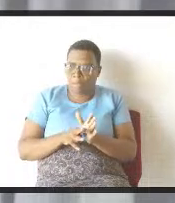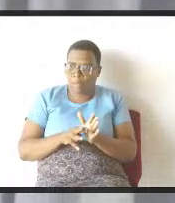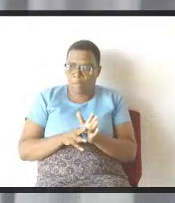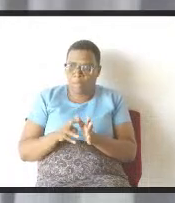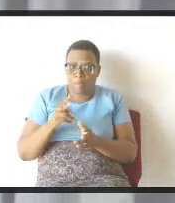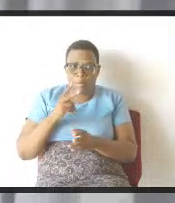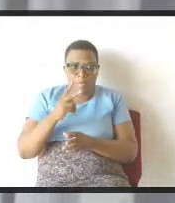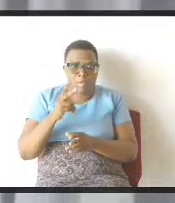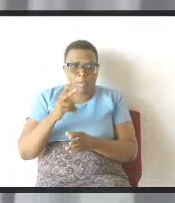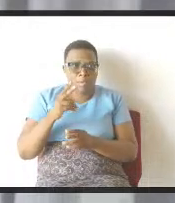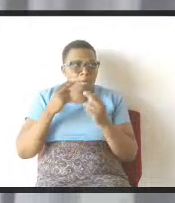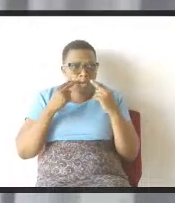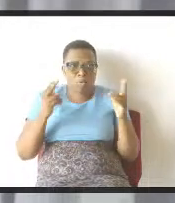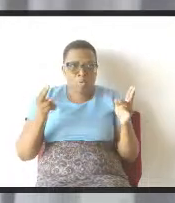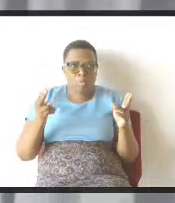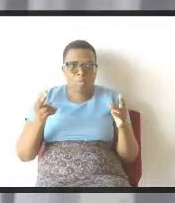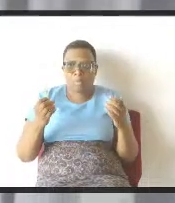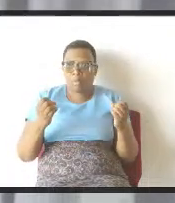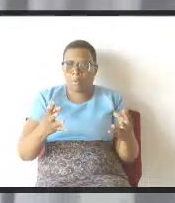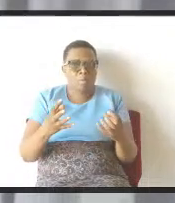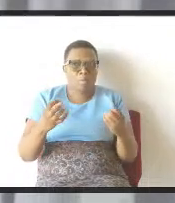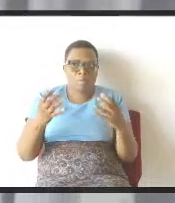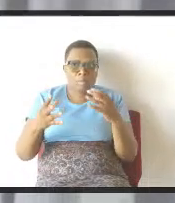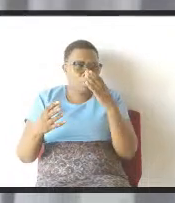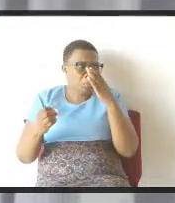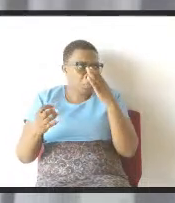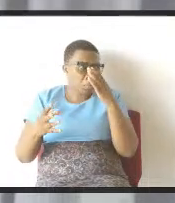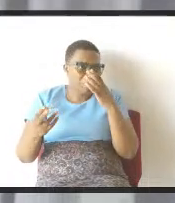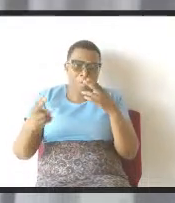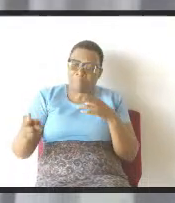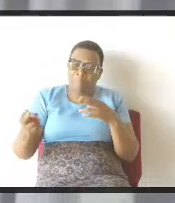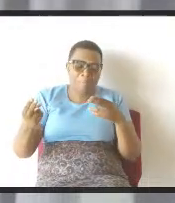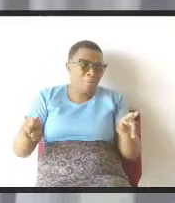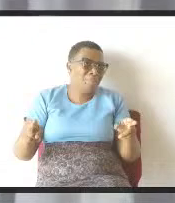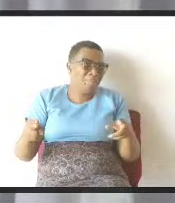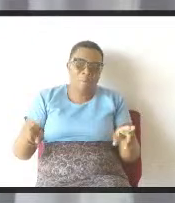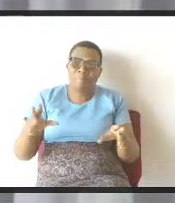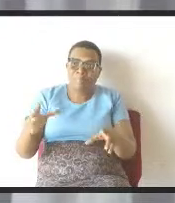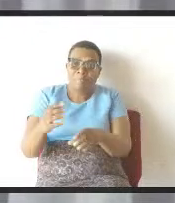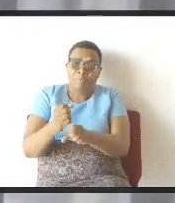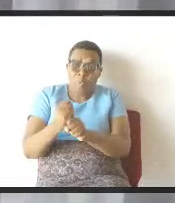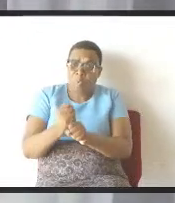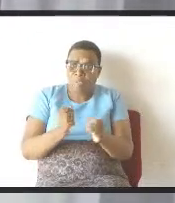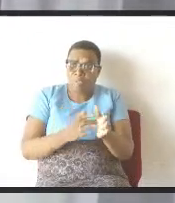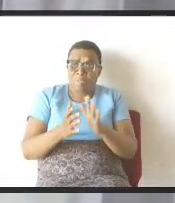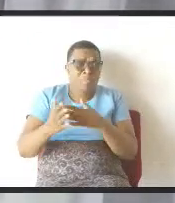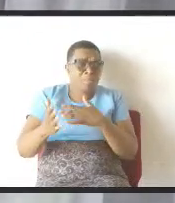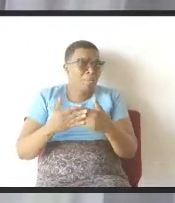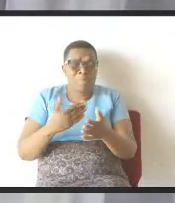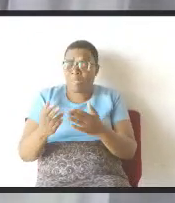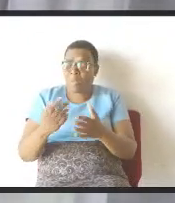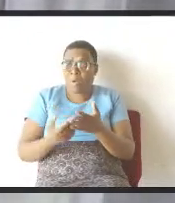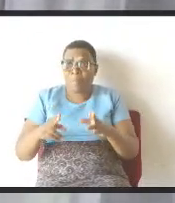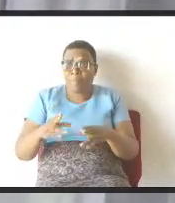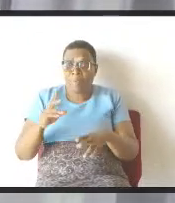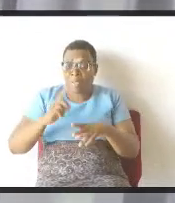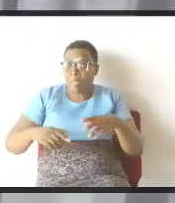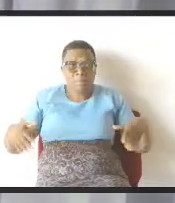You have to be prepared to win no matter the cost. No matter the cost. I am not surrendering.